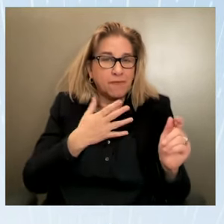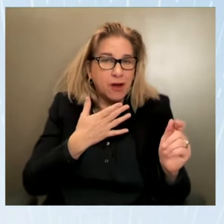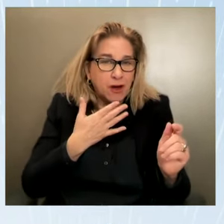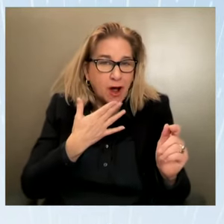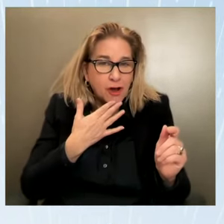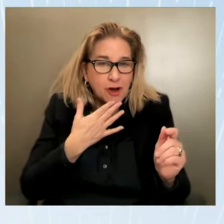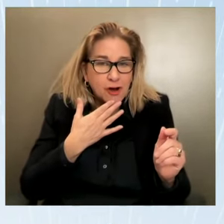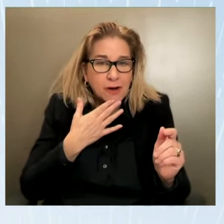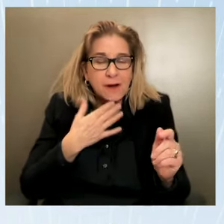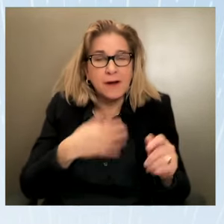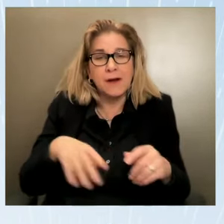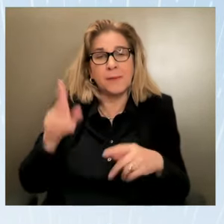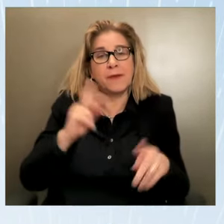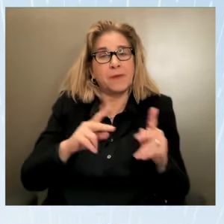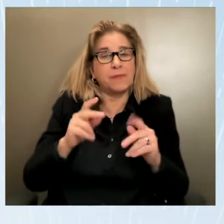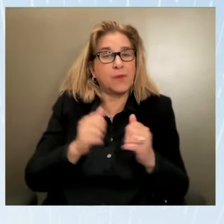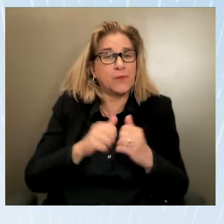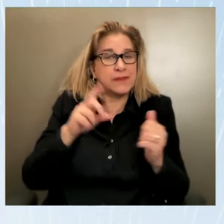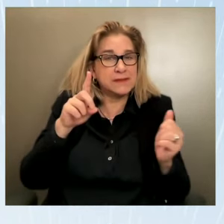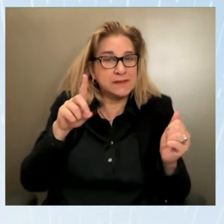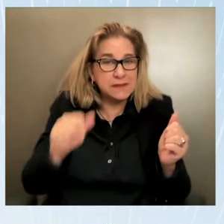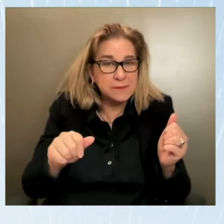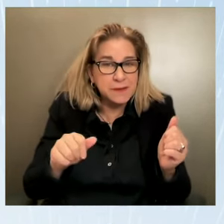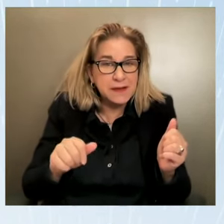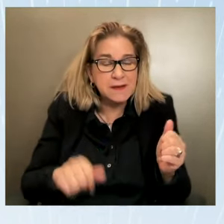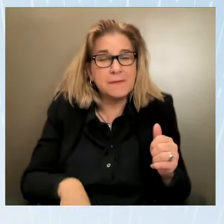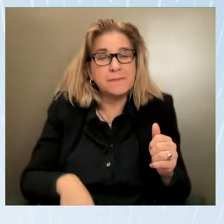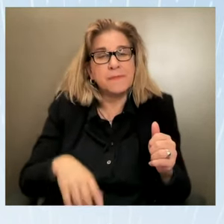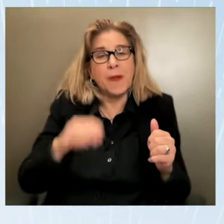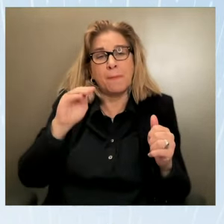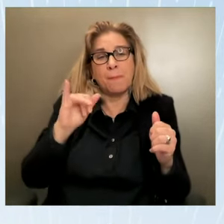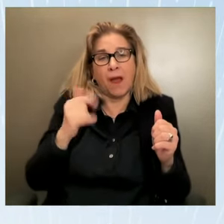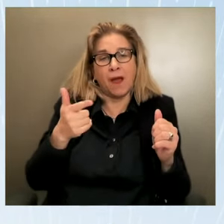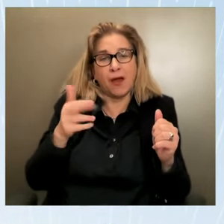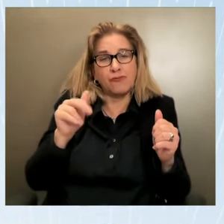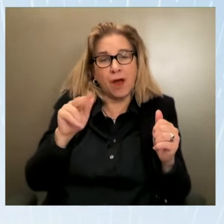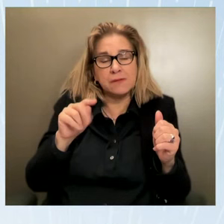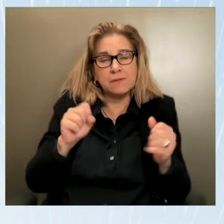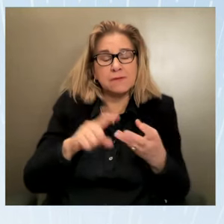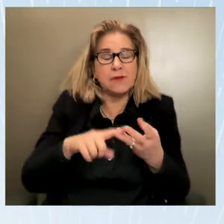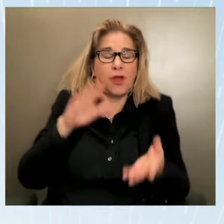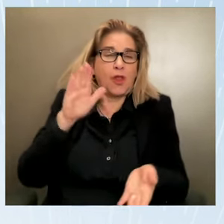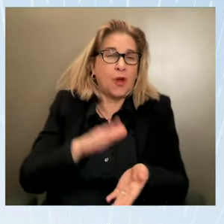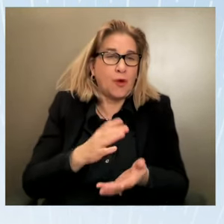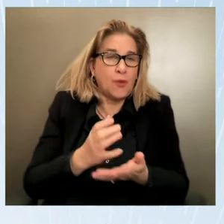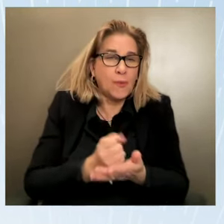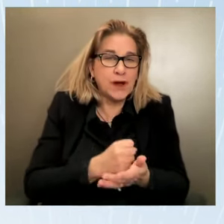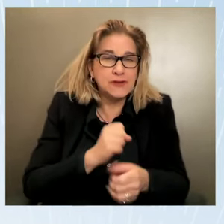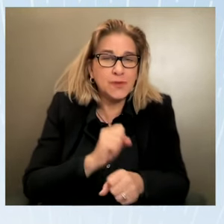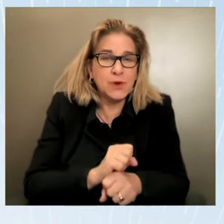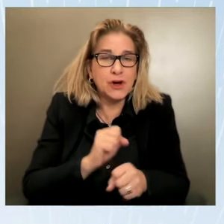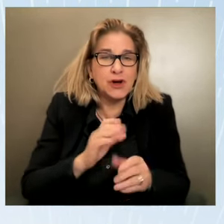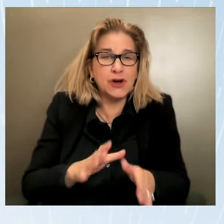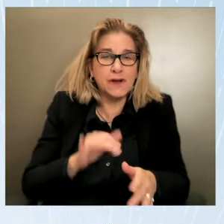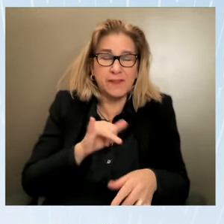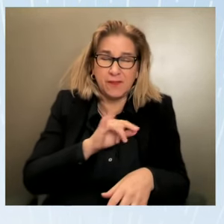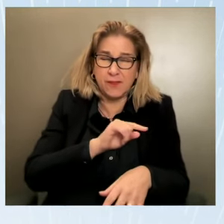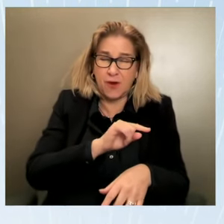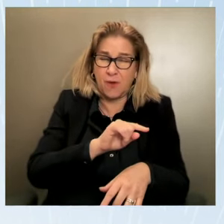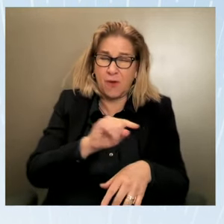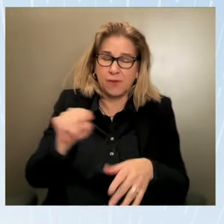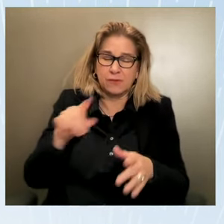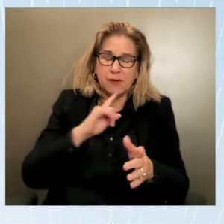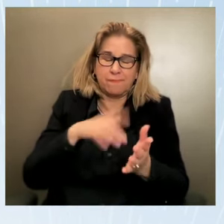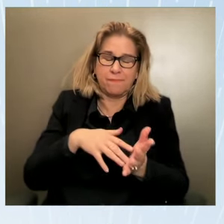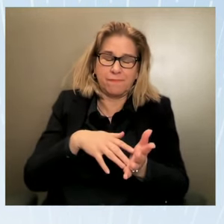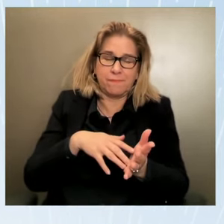are more vulnerable to abuse. Over the past year, we've made progress in prevention, including new partnerships between the